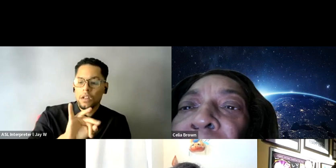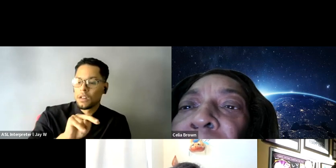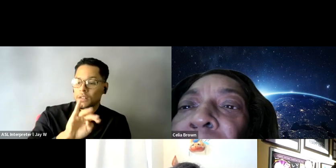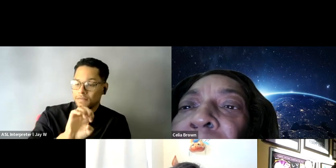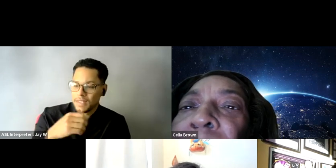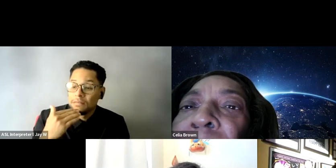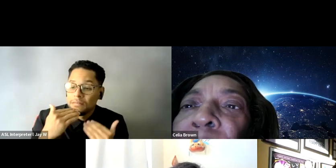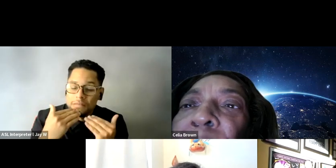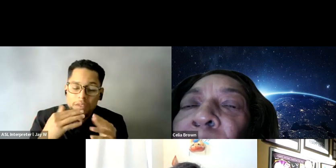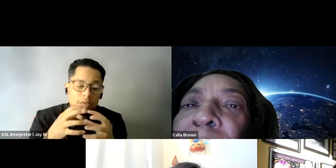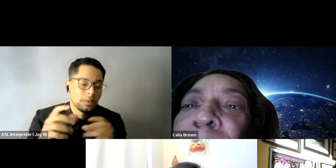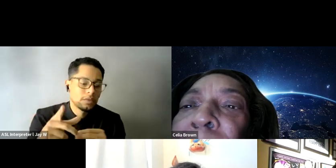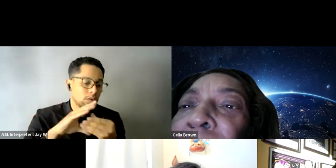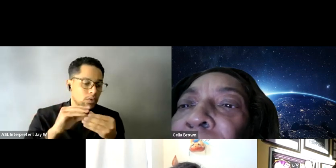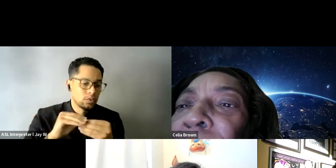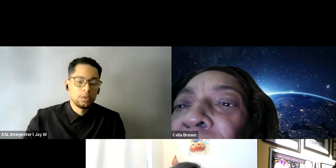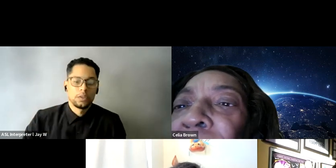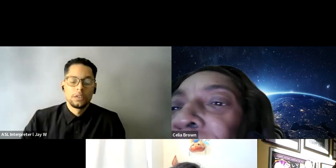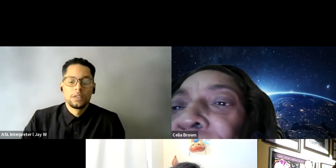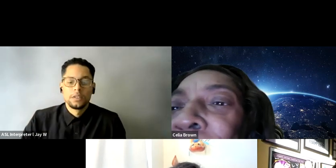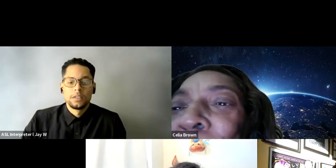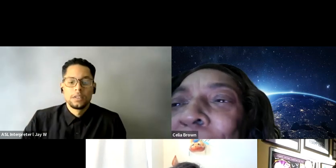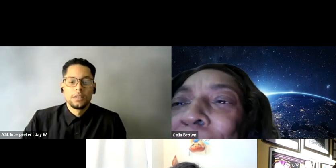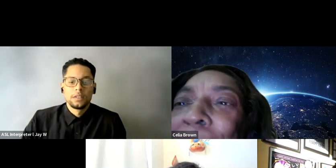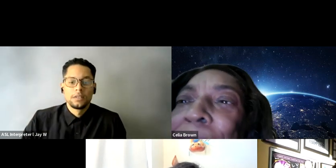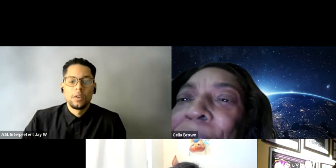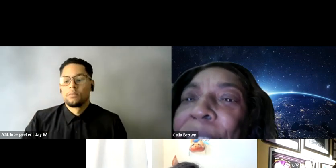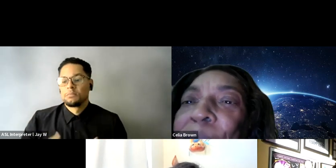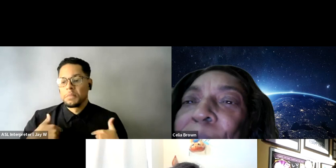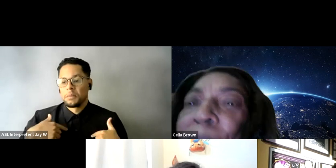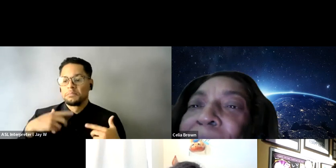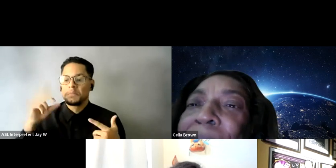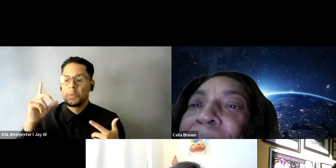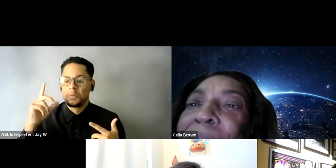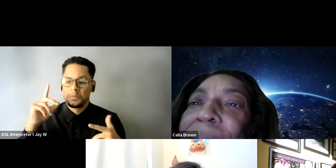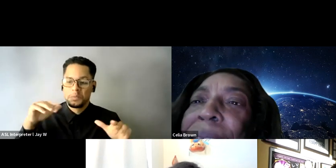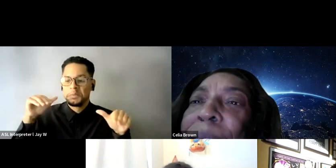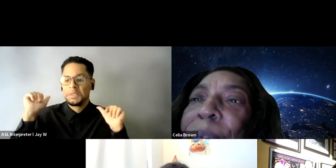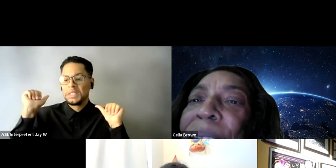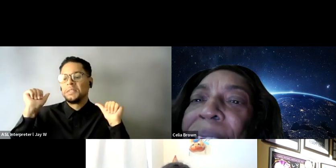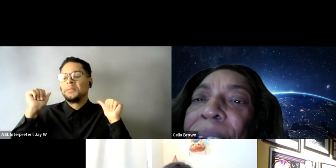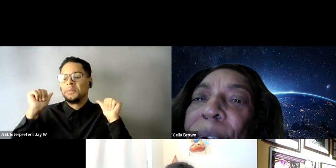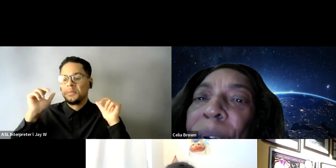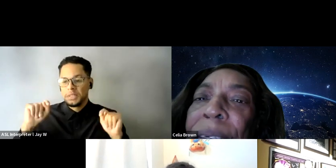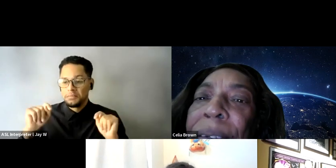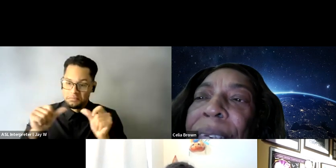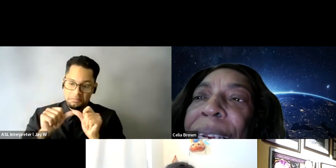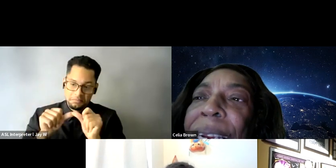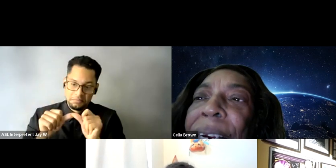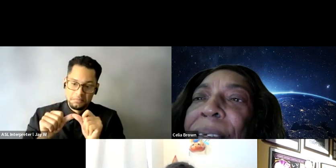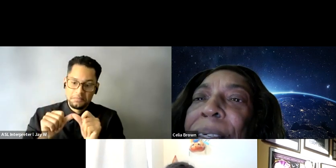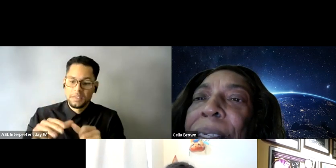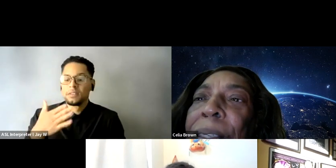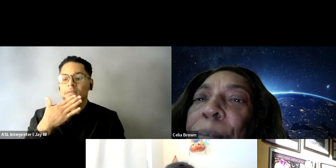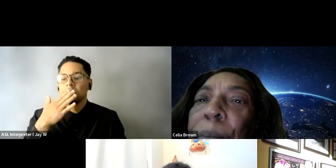much. So I'm going to let it continue, Vesper. Thanks, everyone. Take